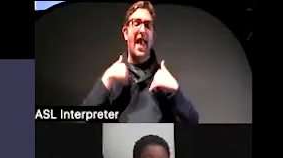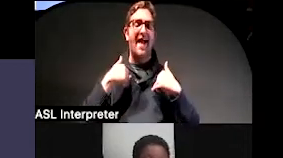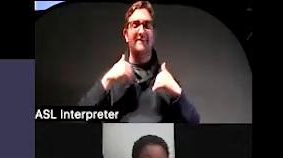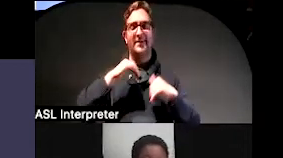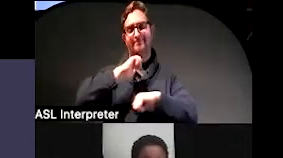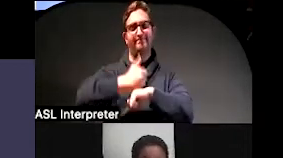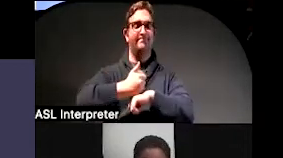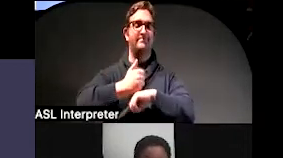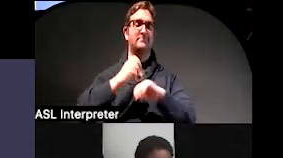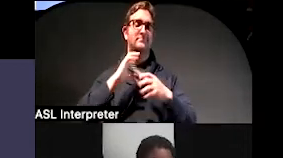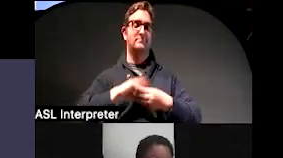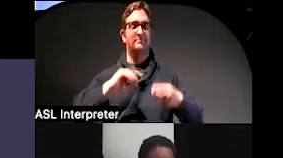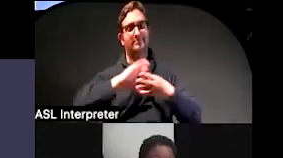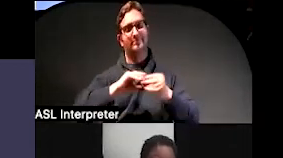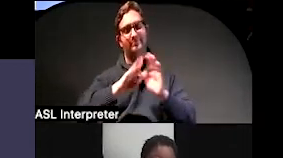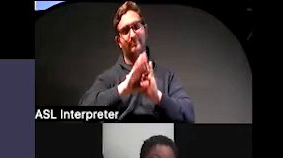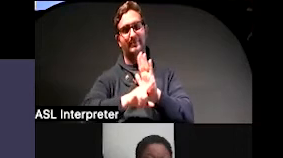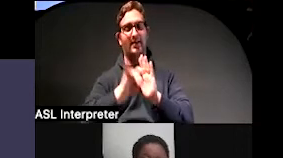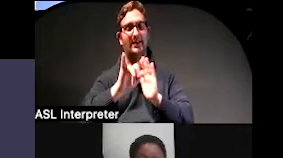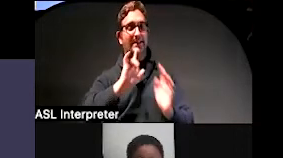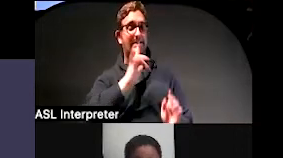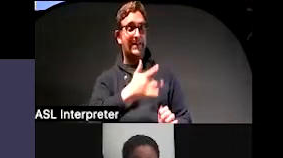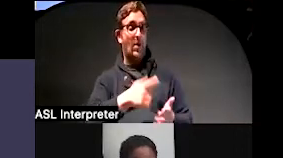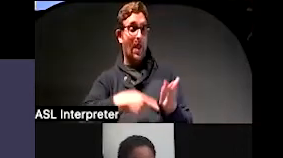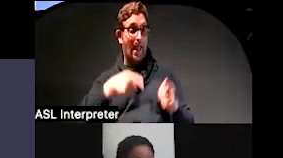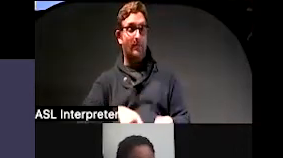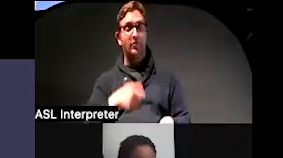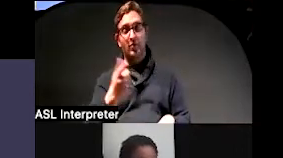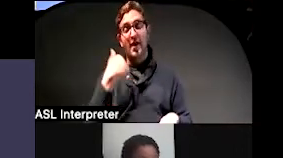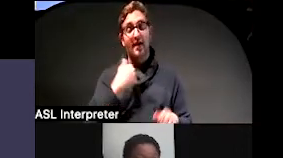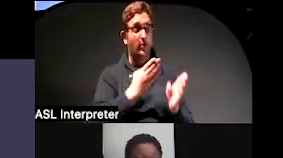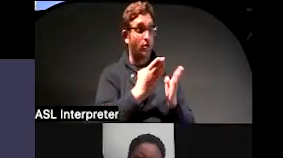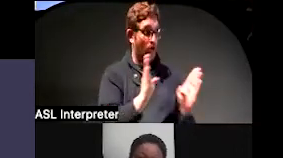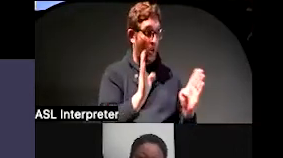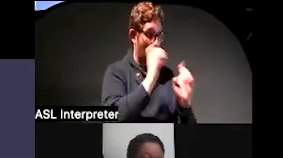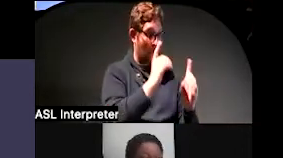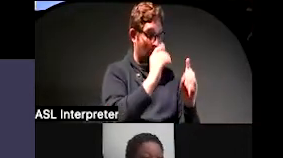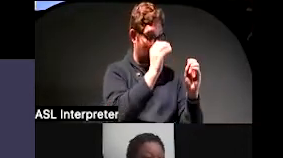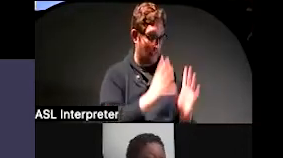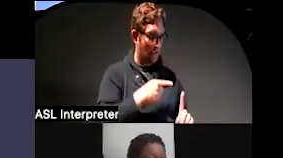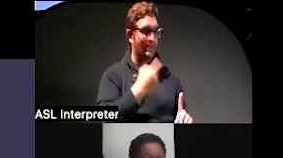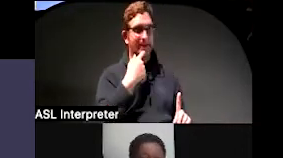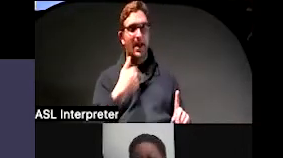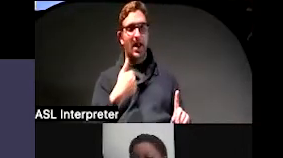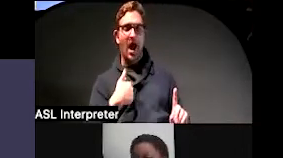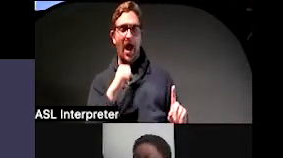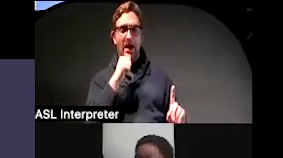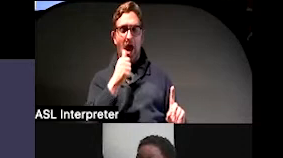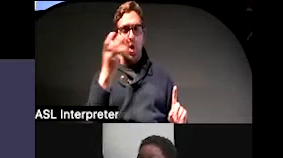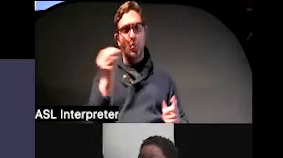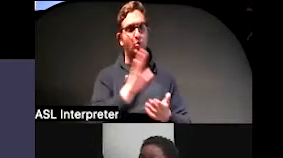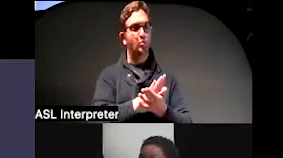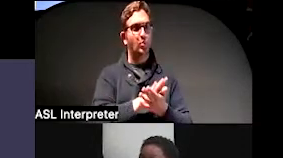of this is often the narrative. You'll have a general ed teacher who will say, well, I didn't go to school to work with children